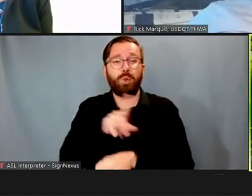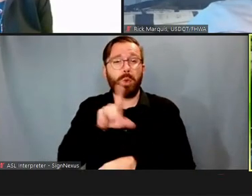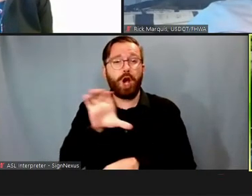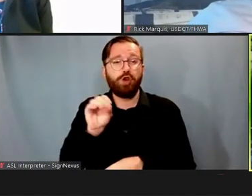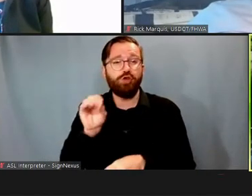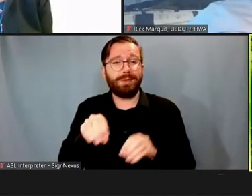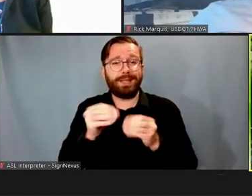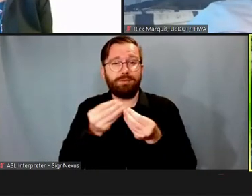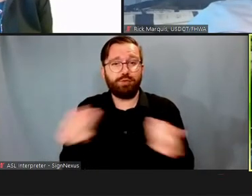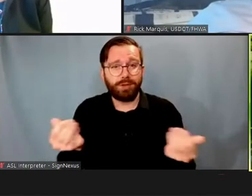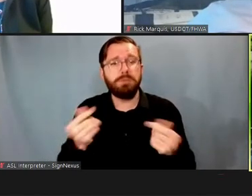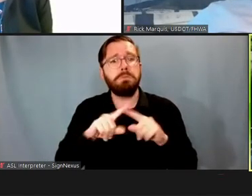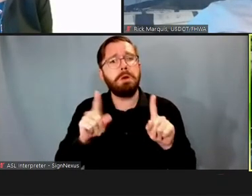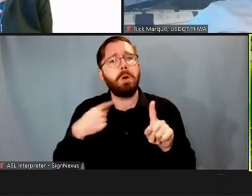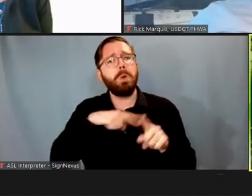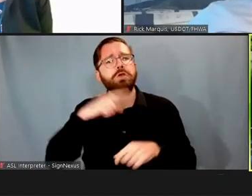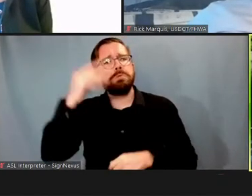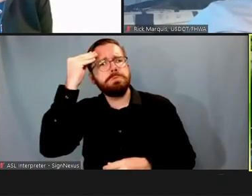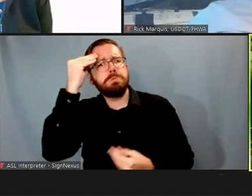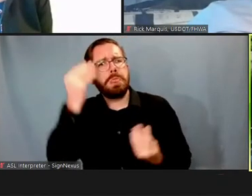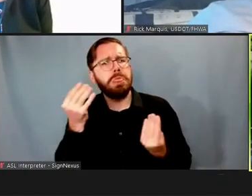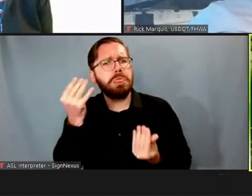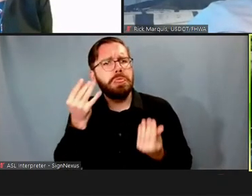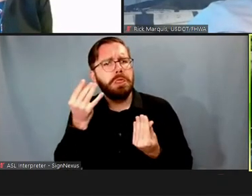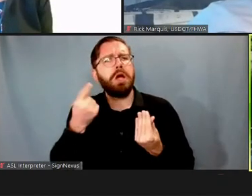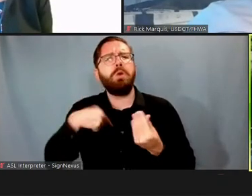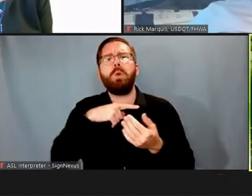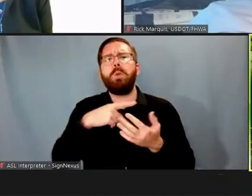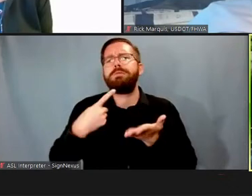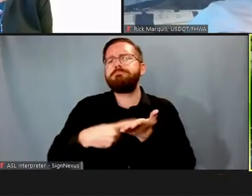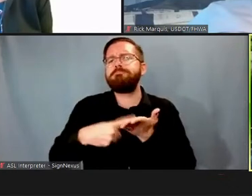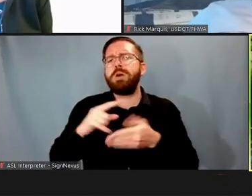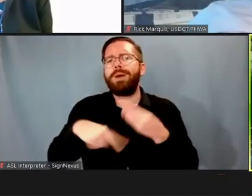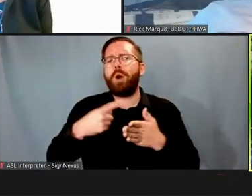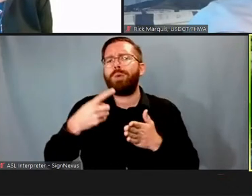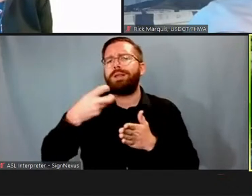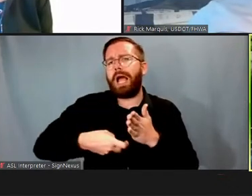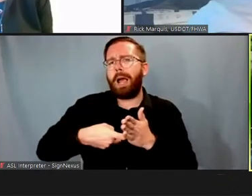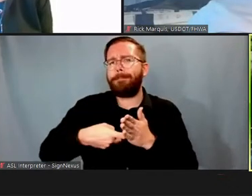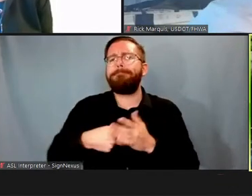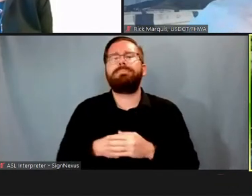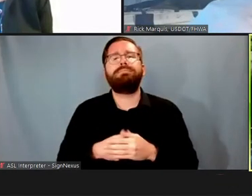implem implement congestion pricing thank you so much for your time